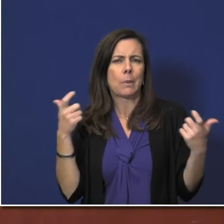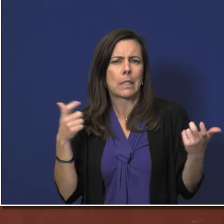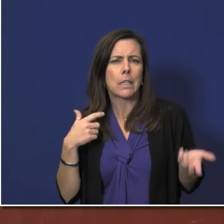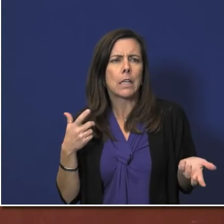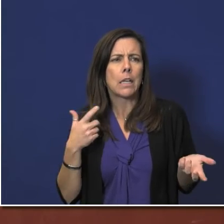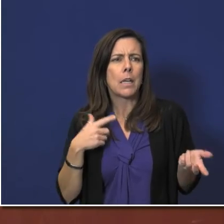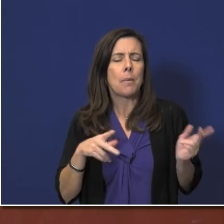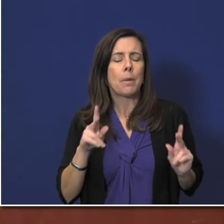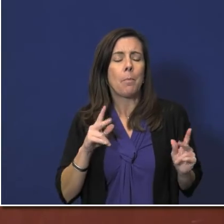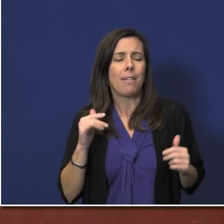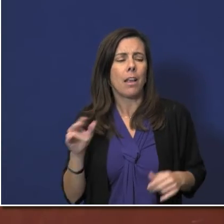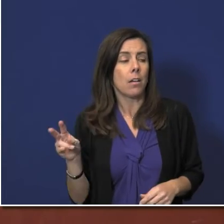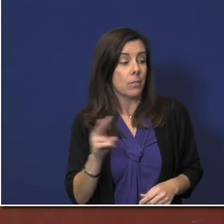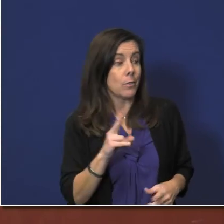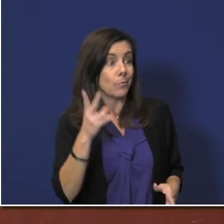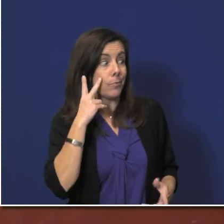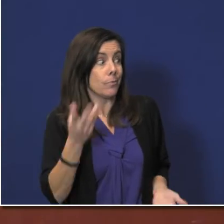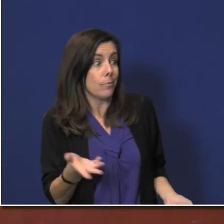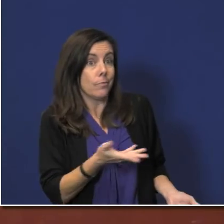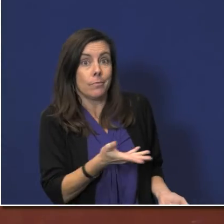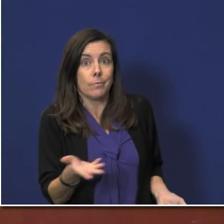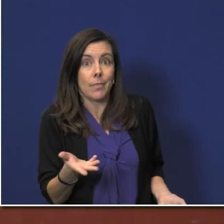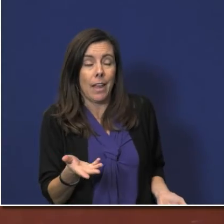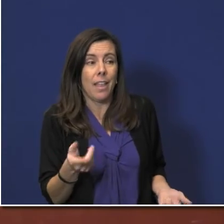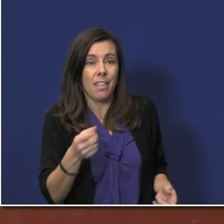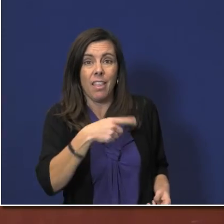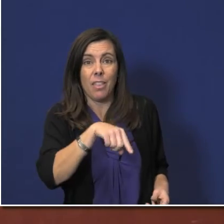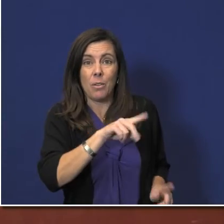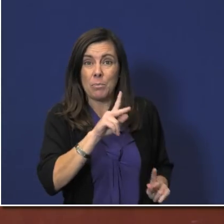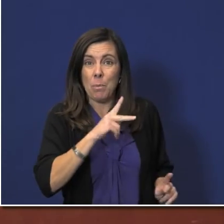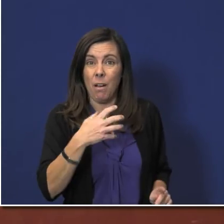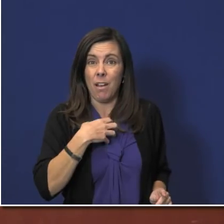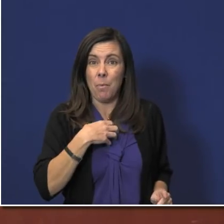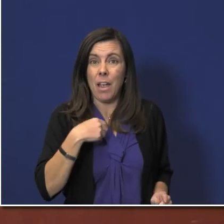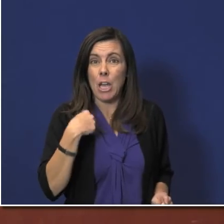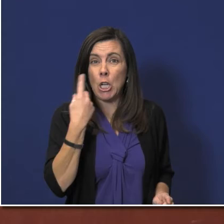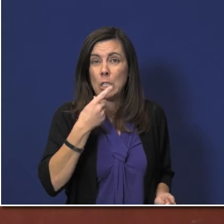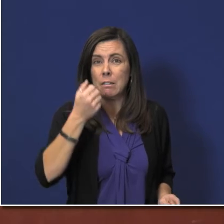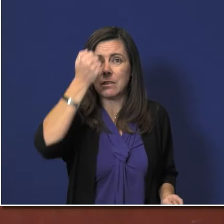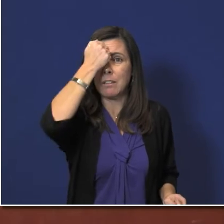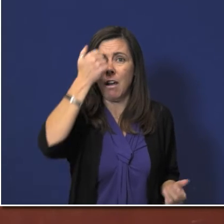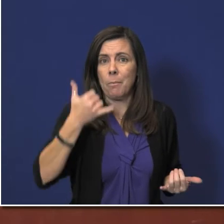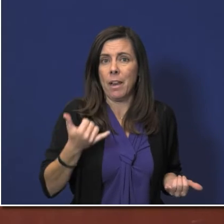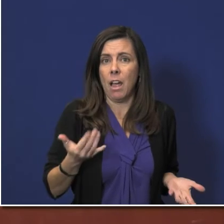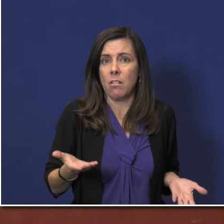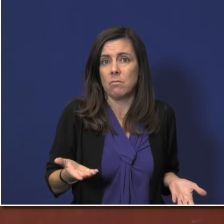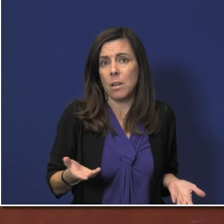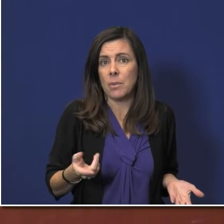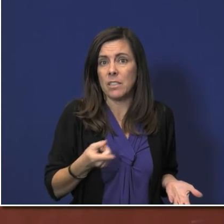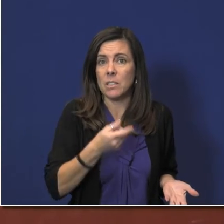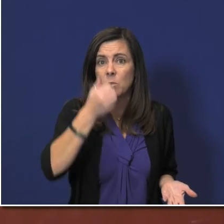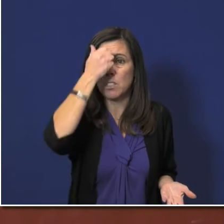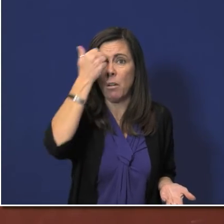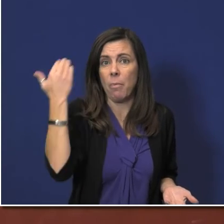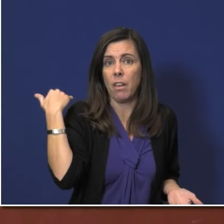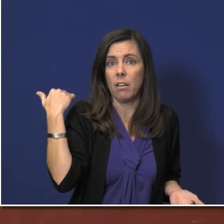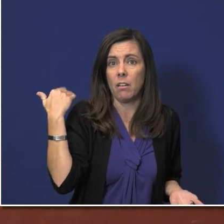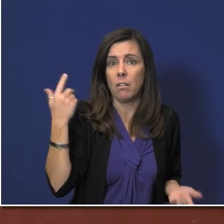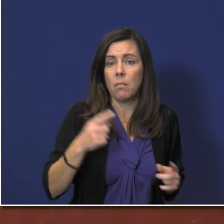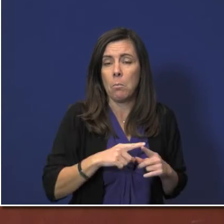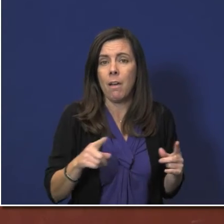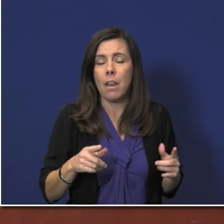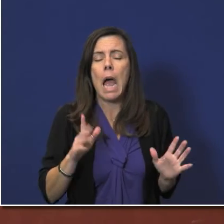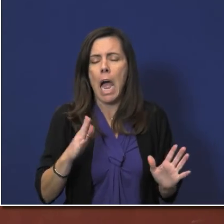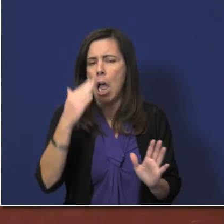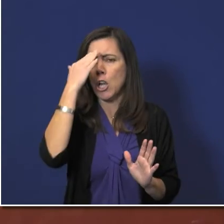dumb today, but they kind of look dumb then. But so I know this is going to be a first-class project. But